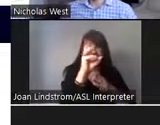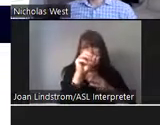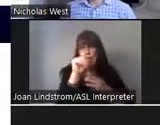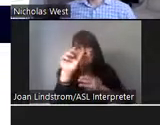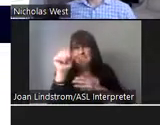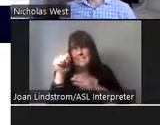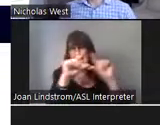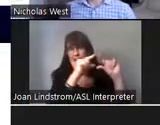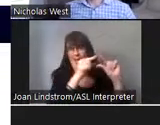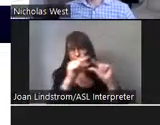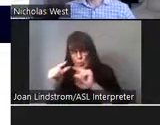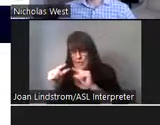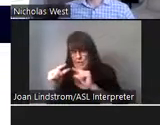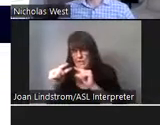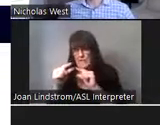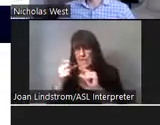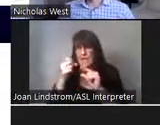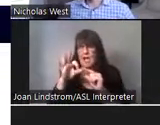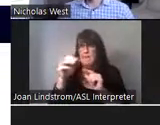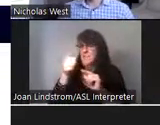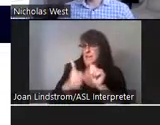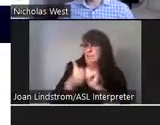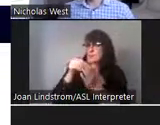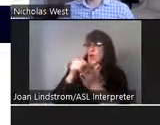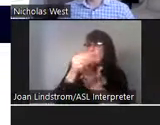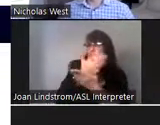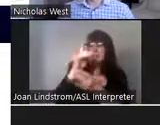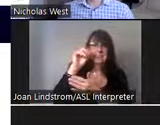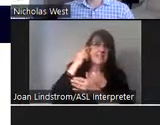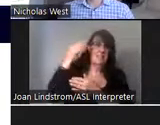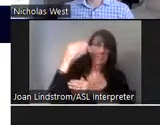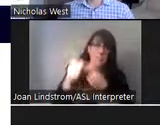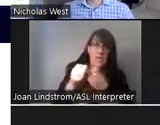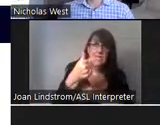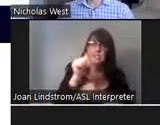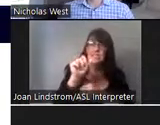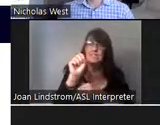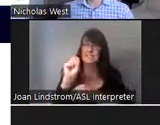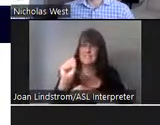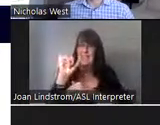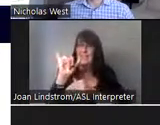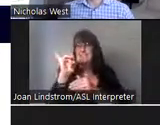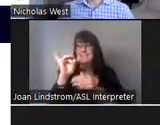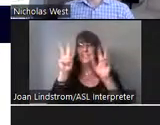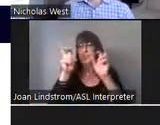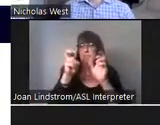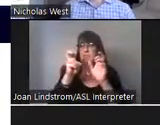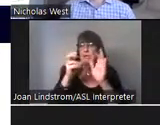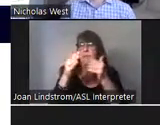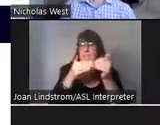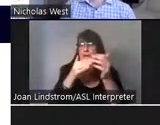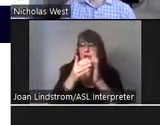spend, meaning of the 10 most common things that government buys, GSA is a subject matter expert in 6 of them.